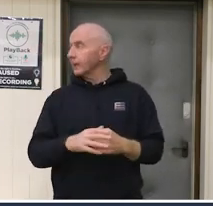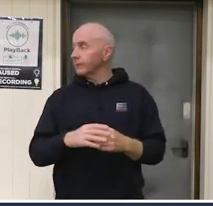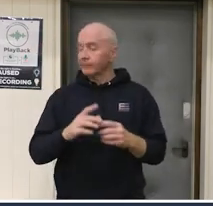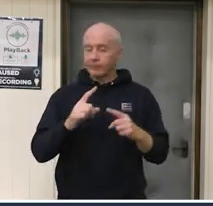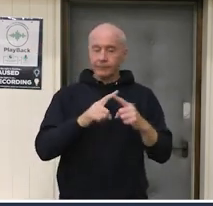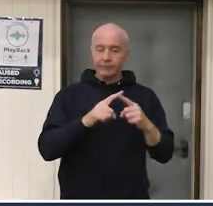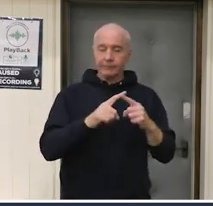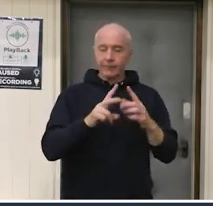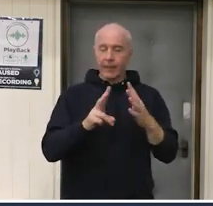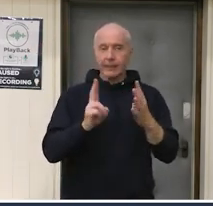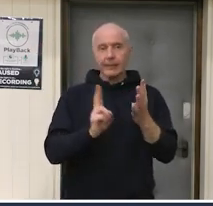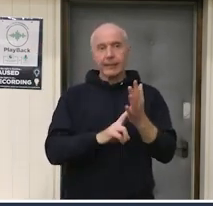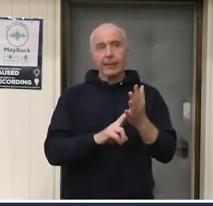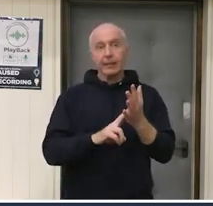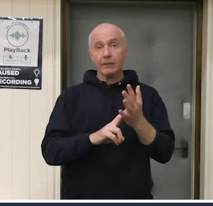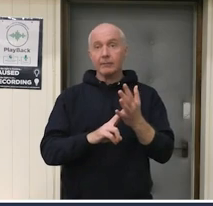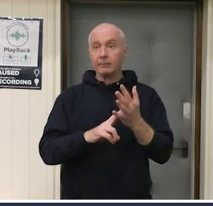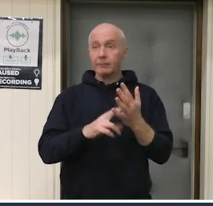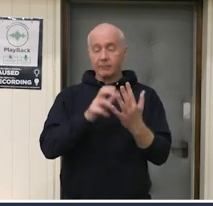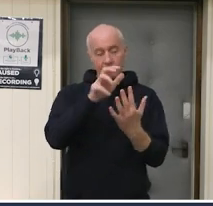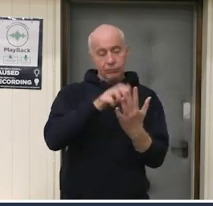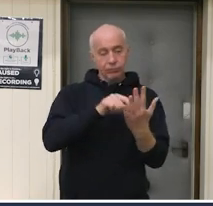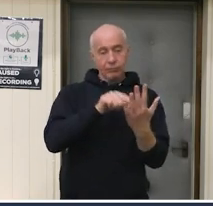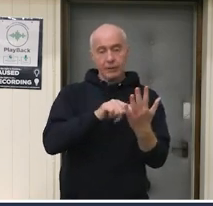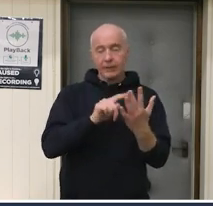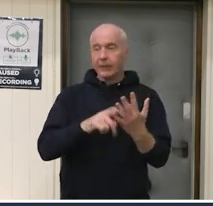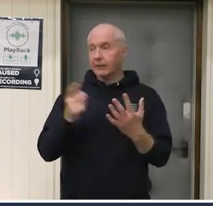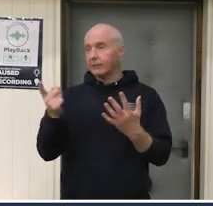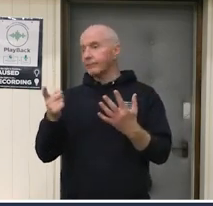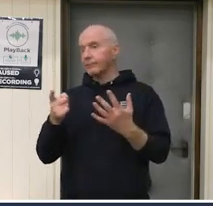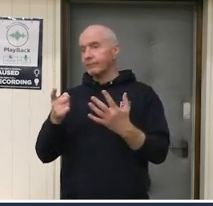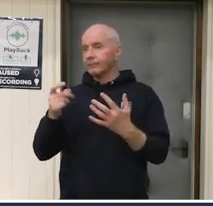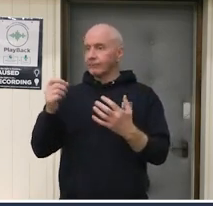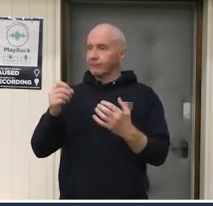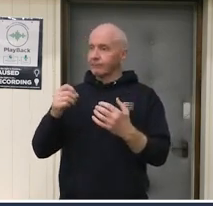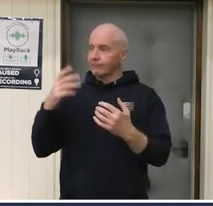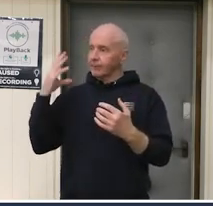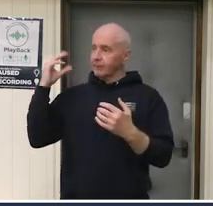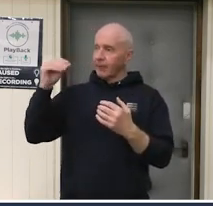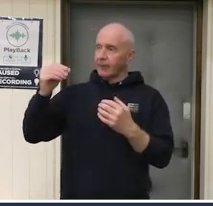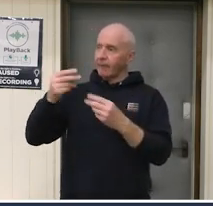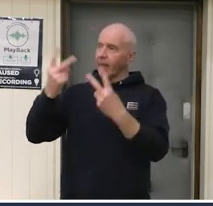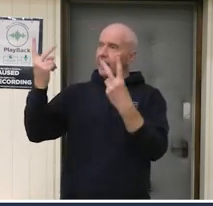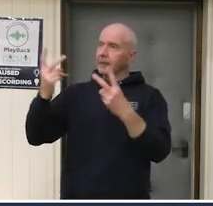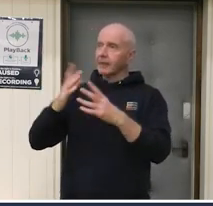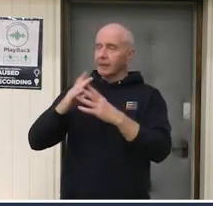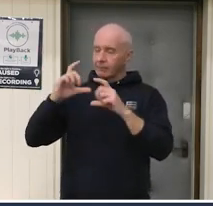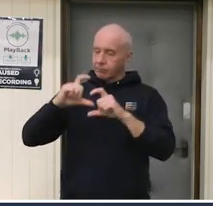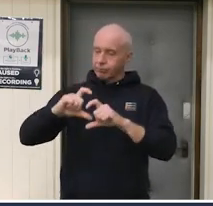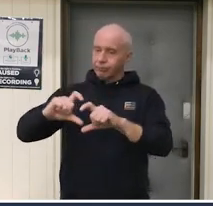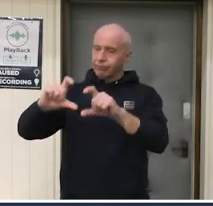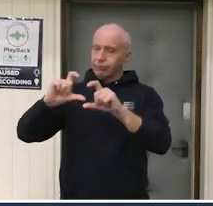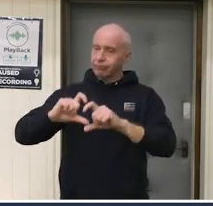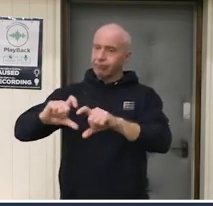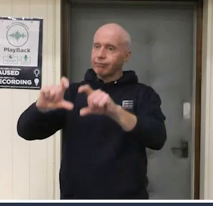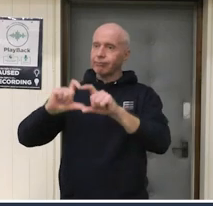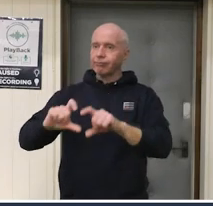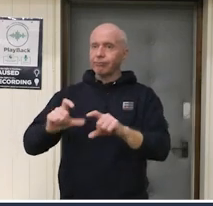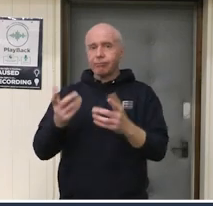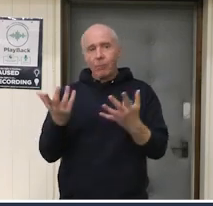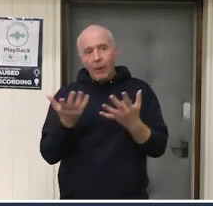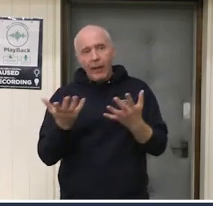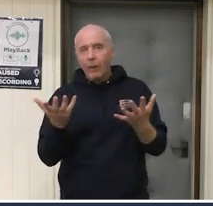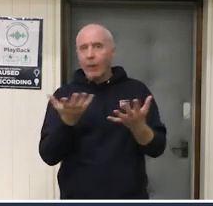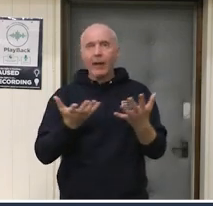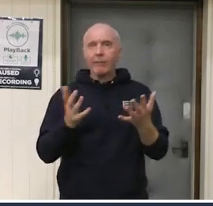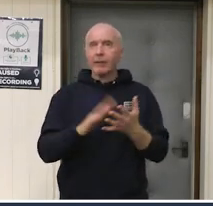said that the speed of light is constant in whatever reference frame you're in. So whether you care about what that means or not, what it means for us here is that it's a